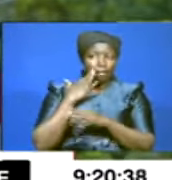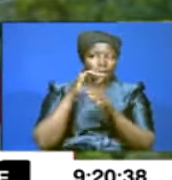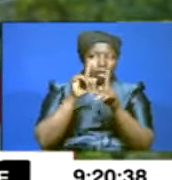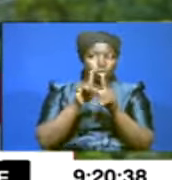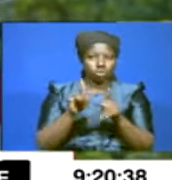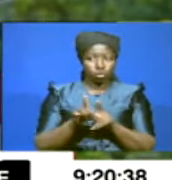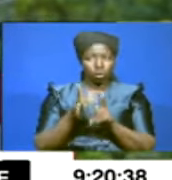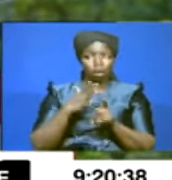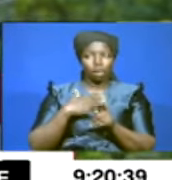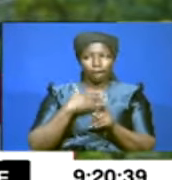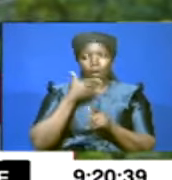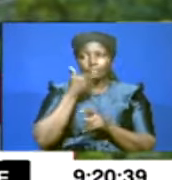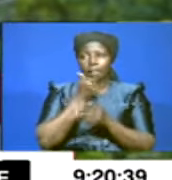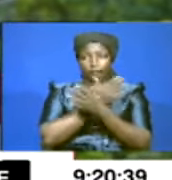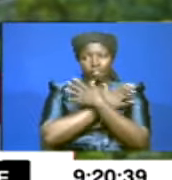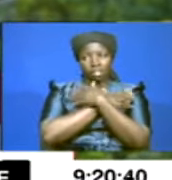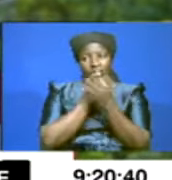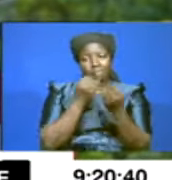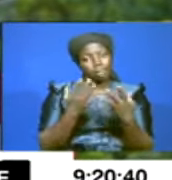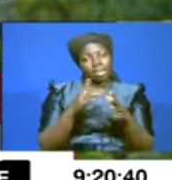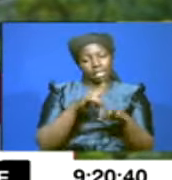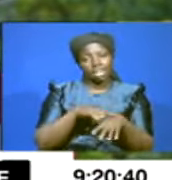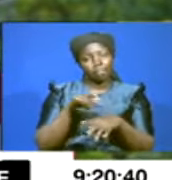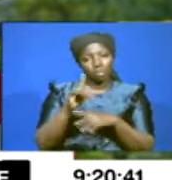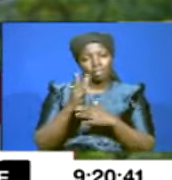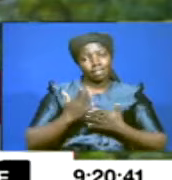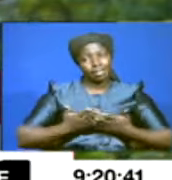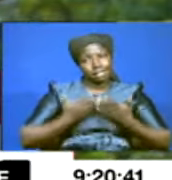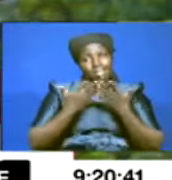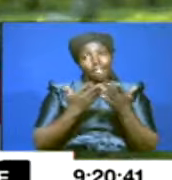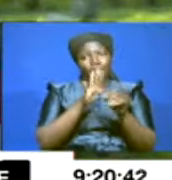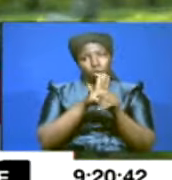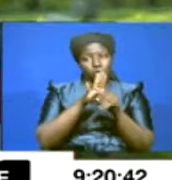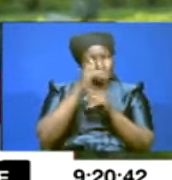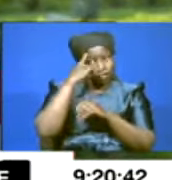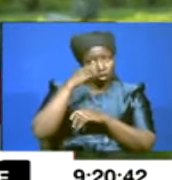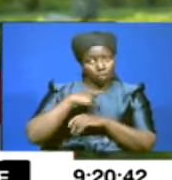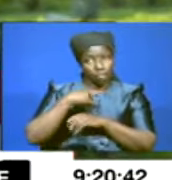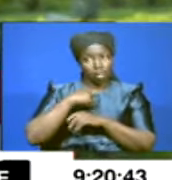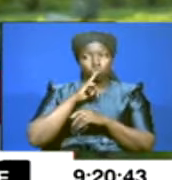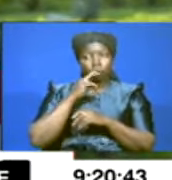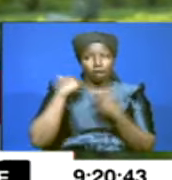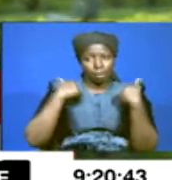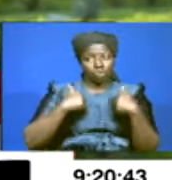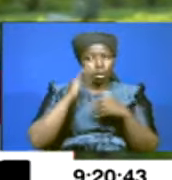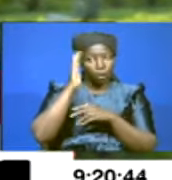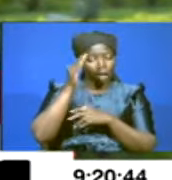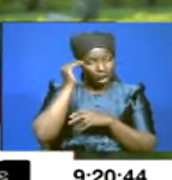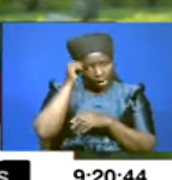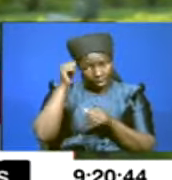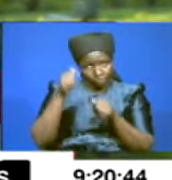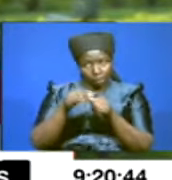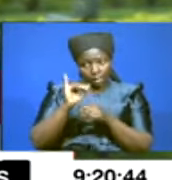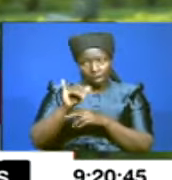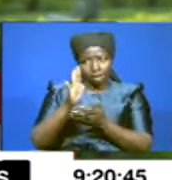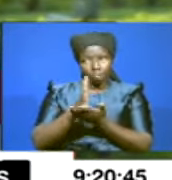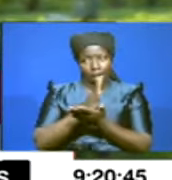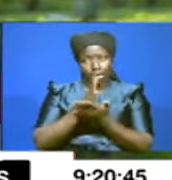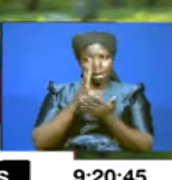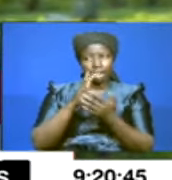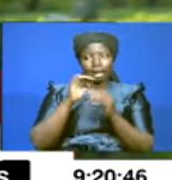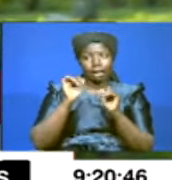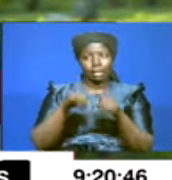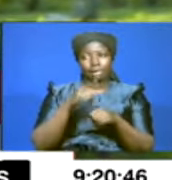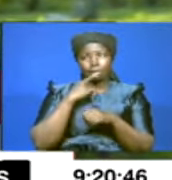friend. Many times she sacrificed so much for me, so I'll remember that part. And I say, I came into this world being held